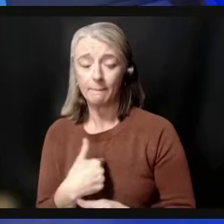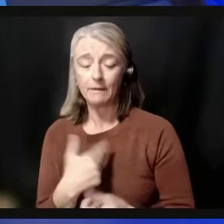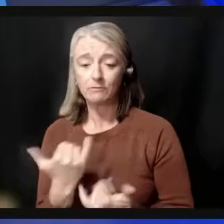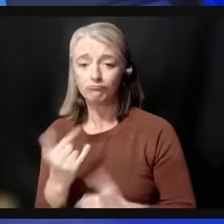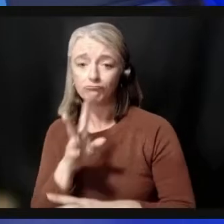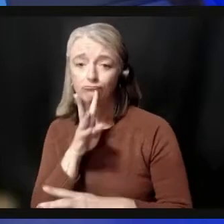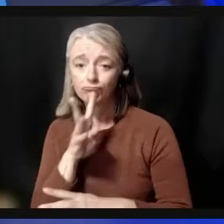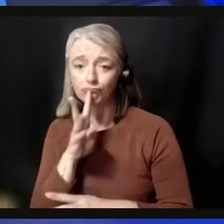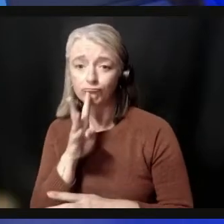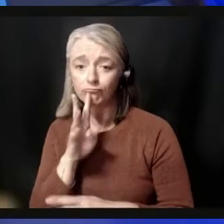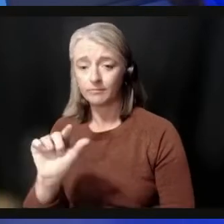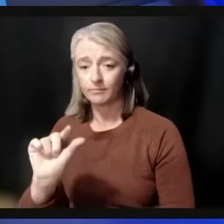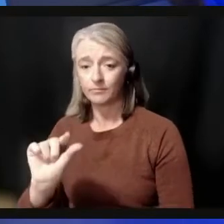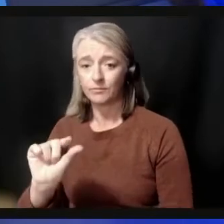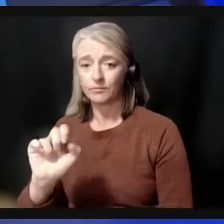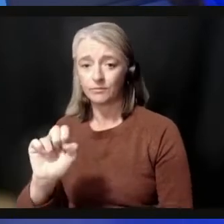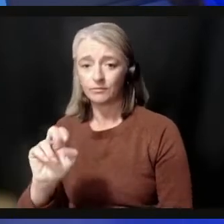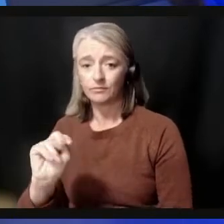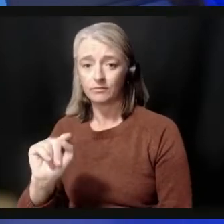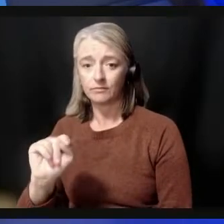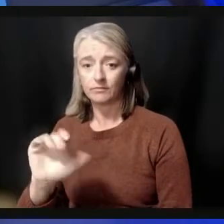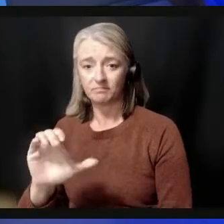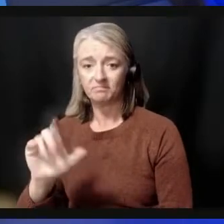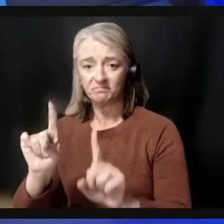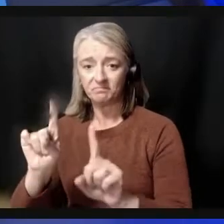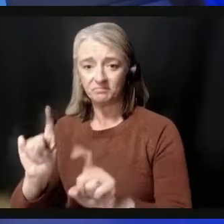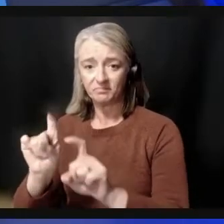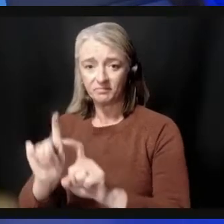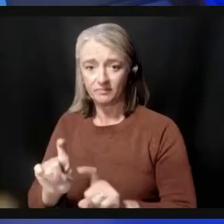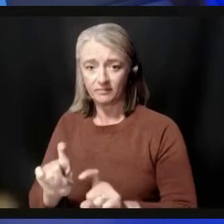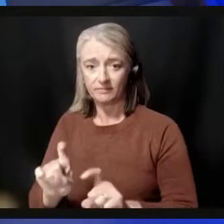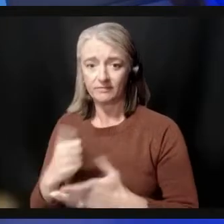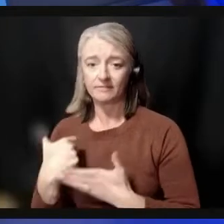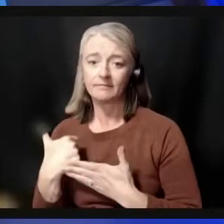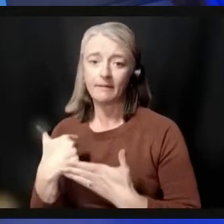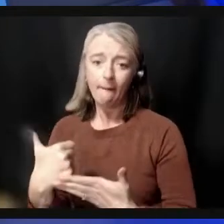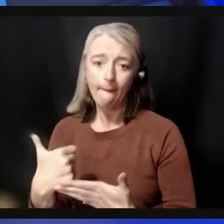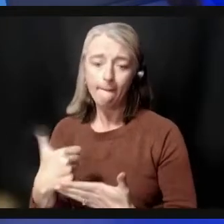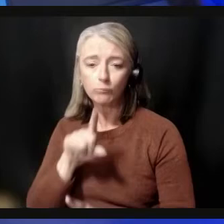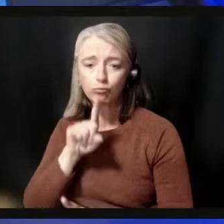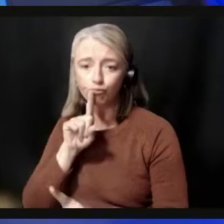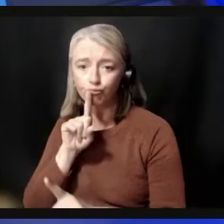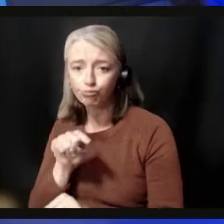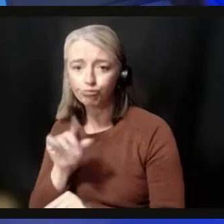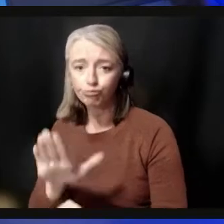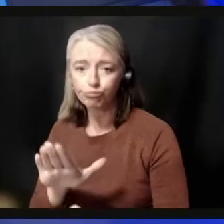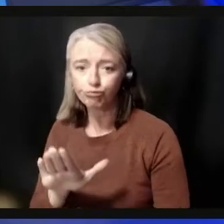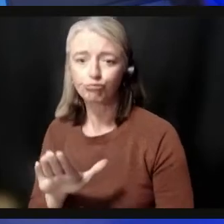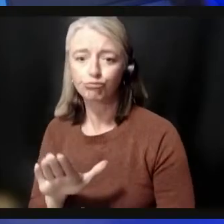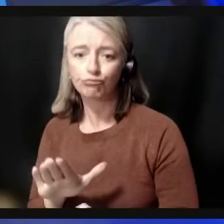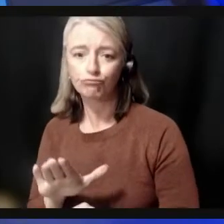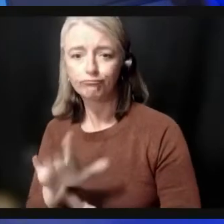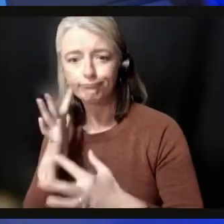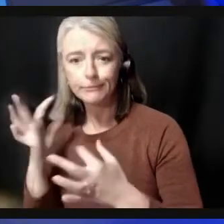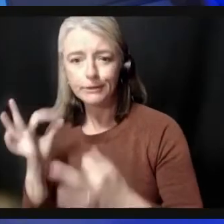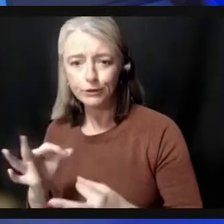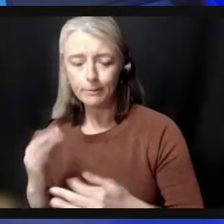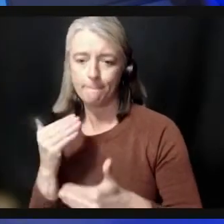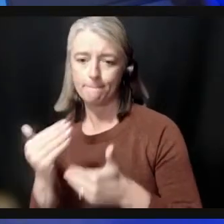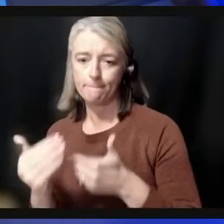genetic testing in ways that may help answer your questions and determine a path forward for